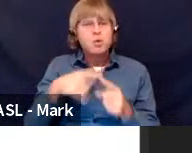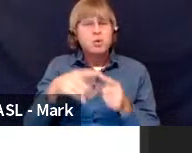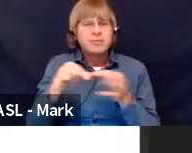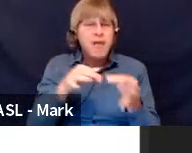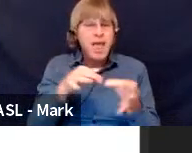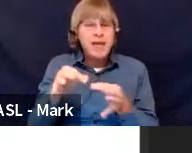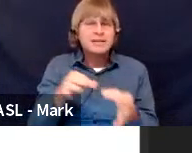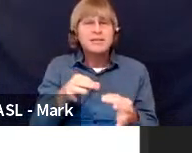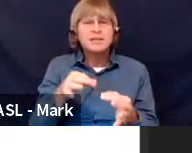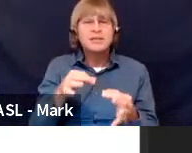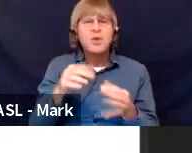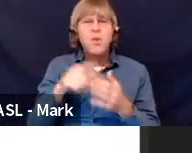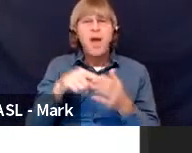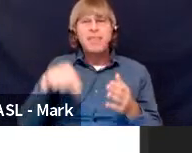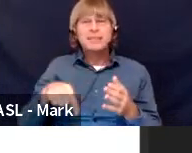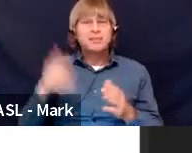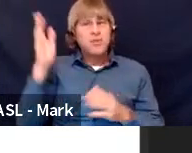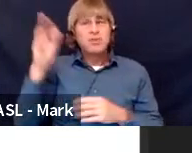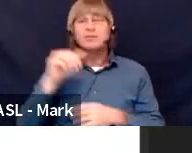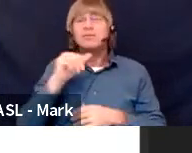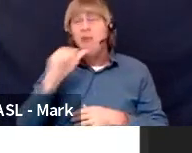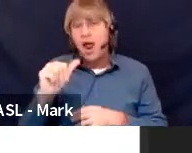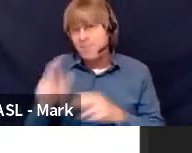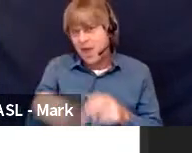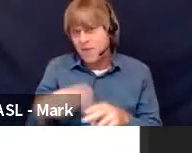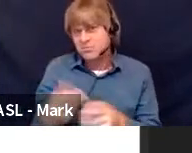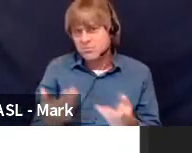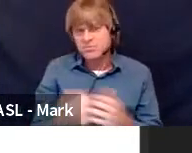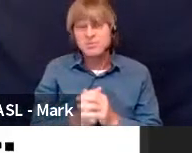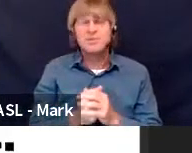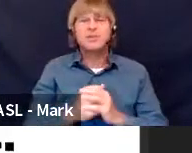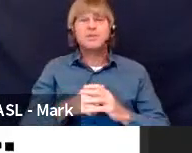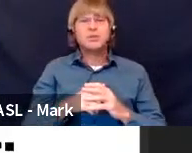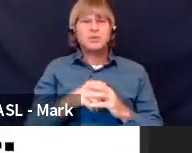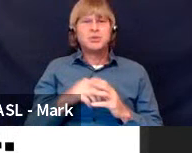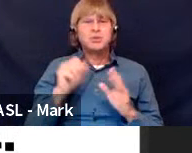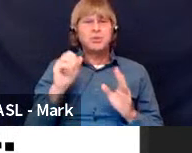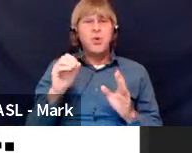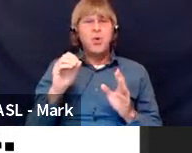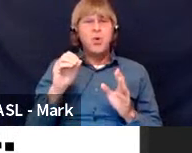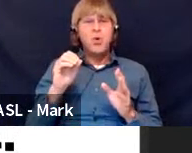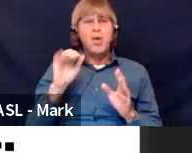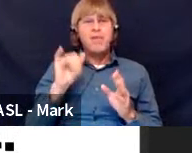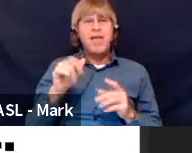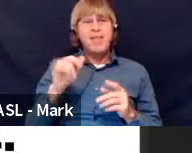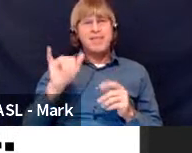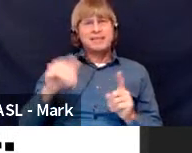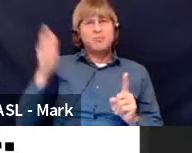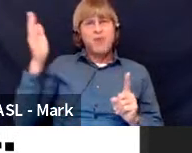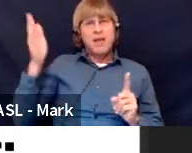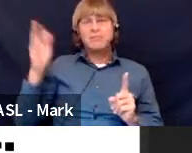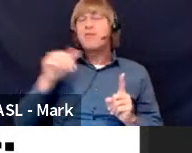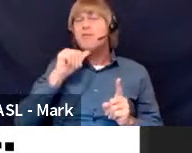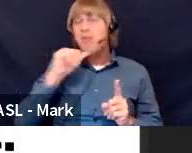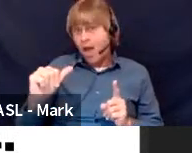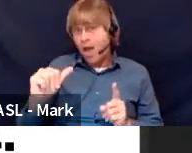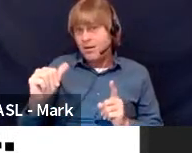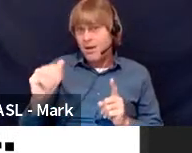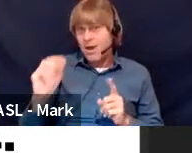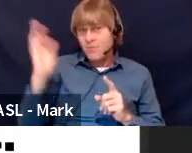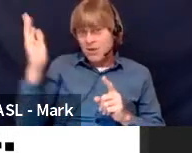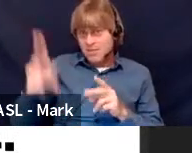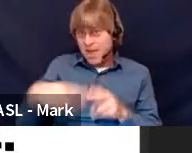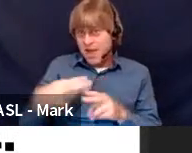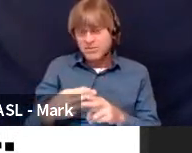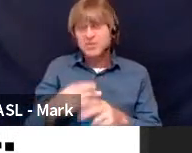about what the talk isn't, all right? So what this presentation is not about.